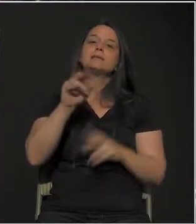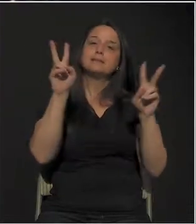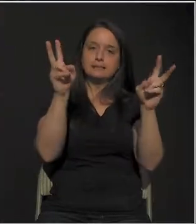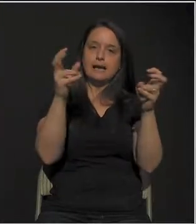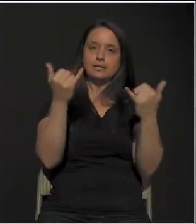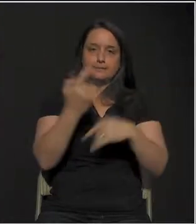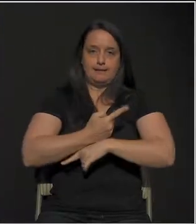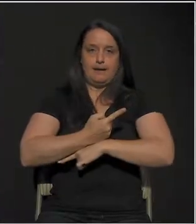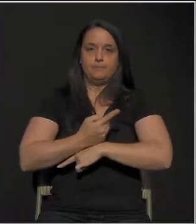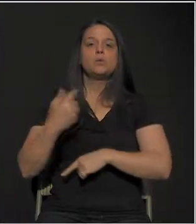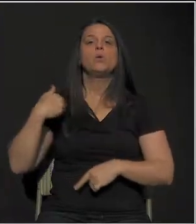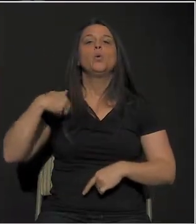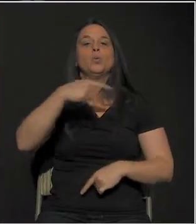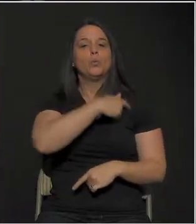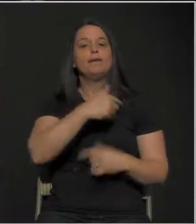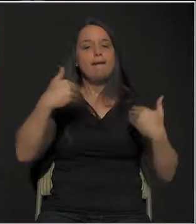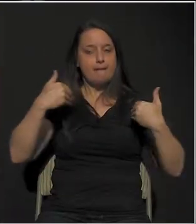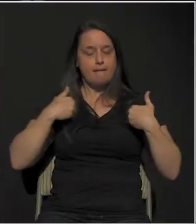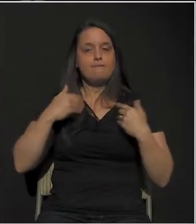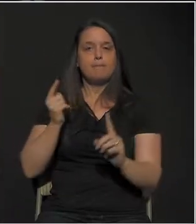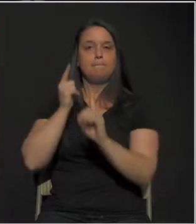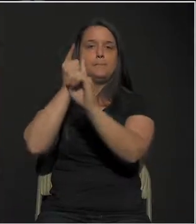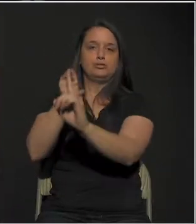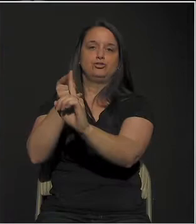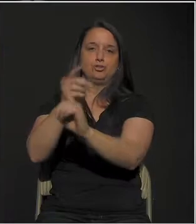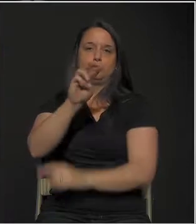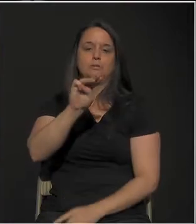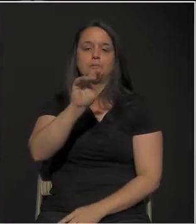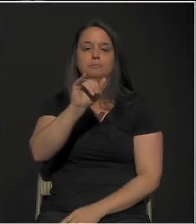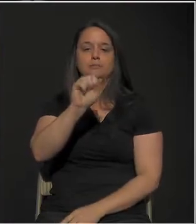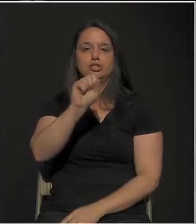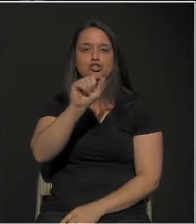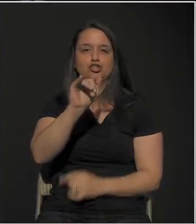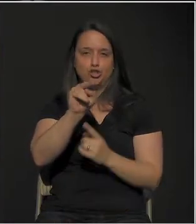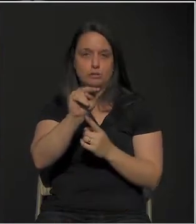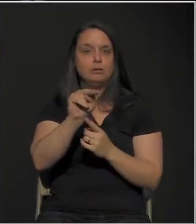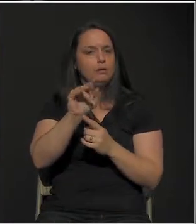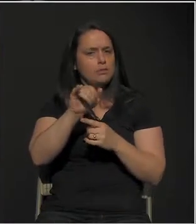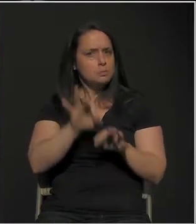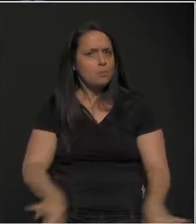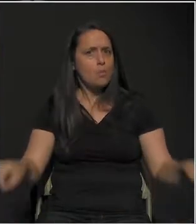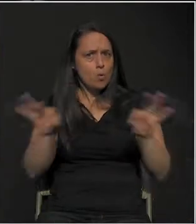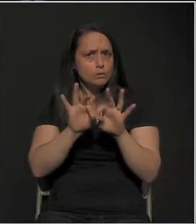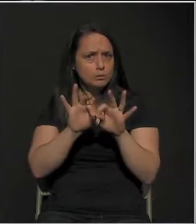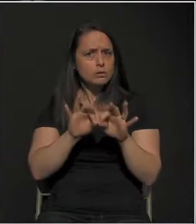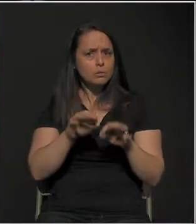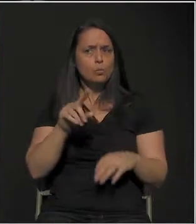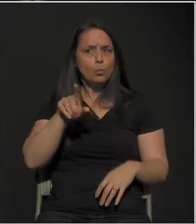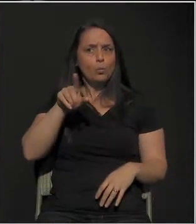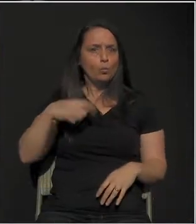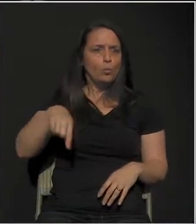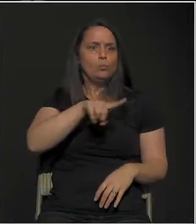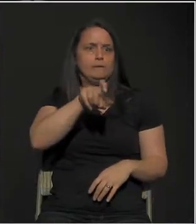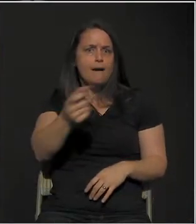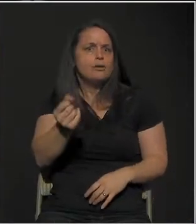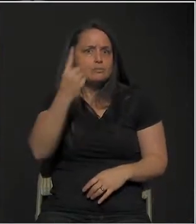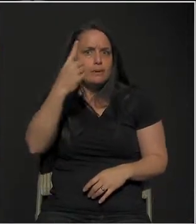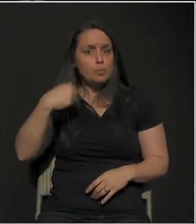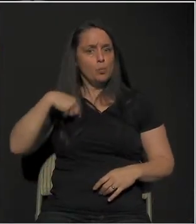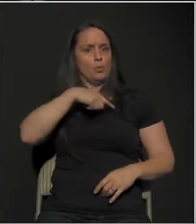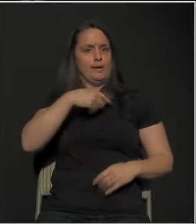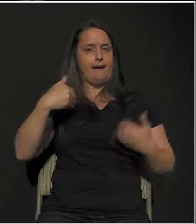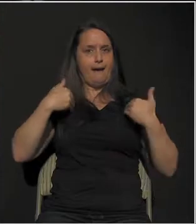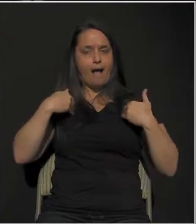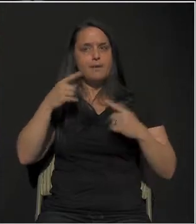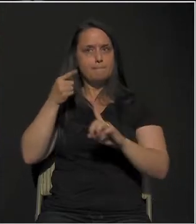today. We have a mission. And that's important. We have to understand that we have a mission as a